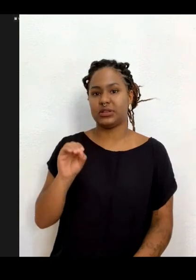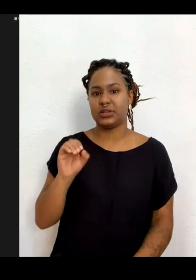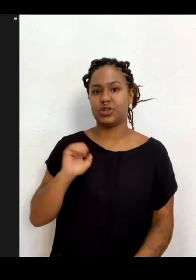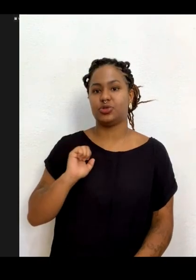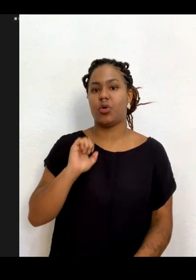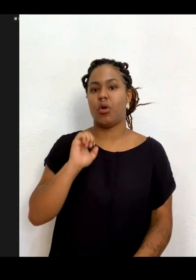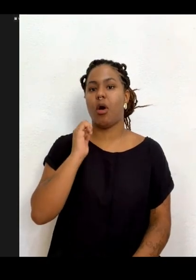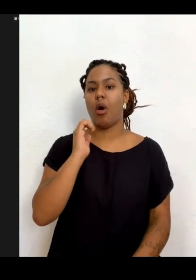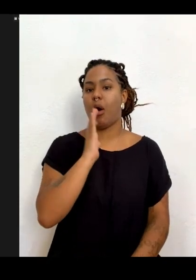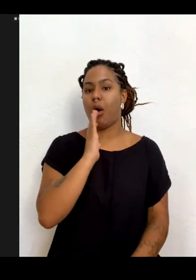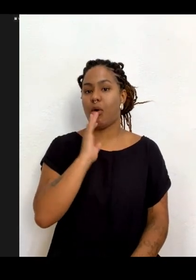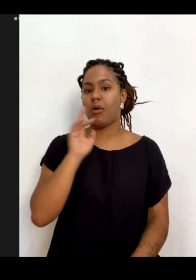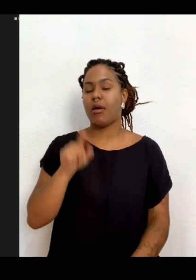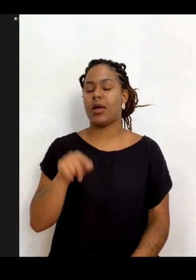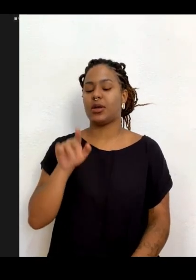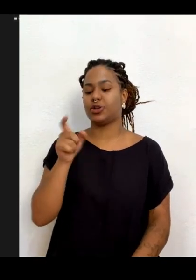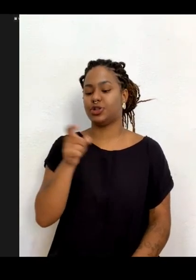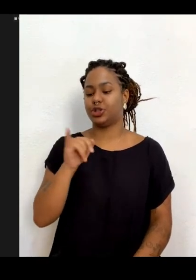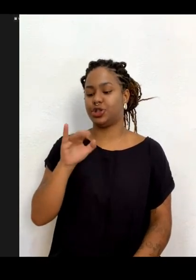Parana